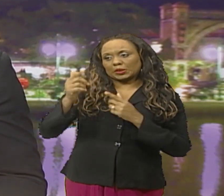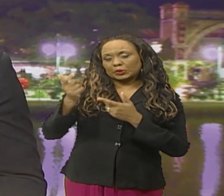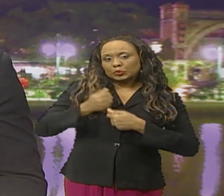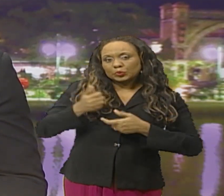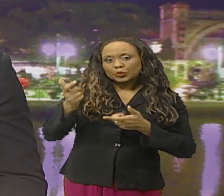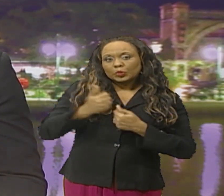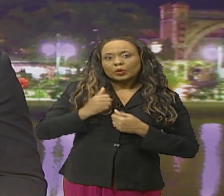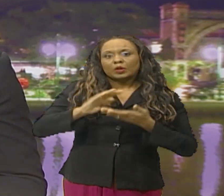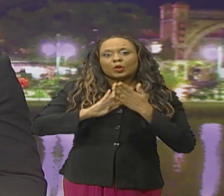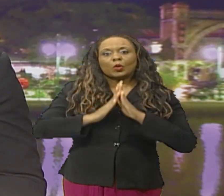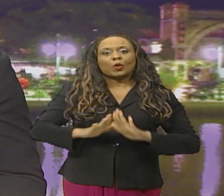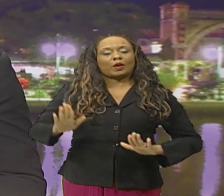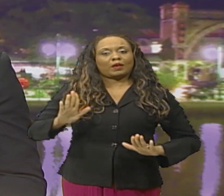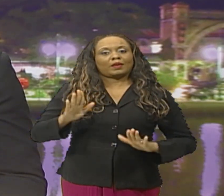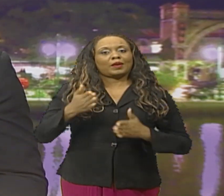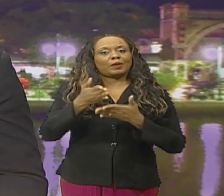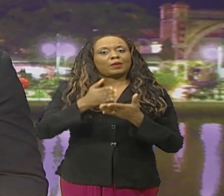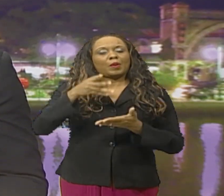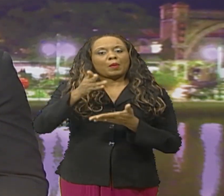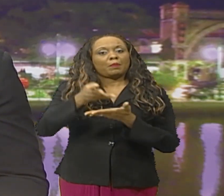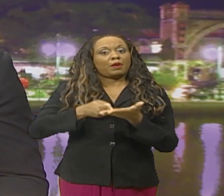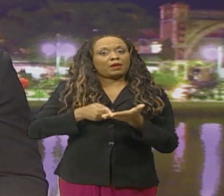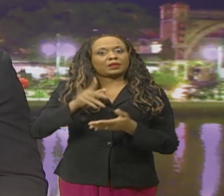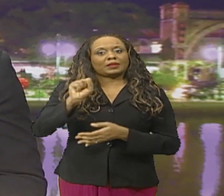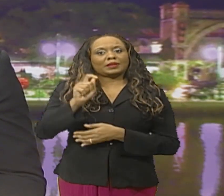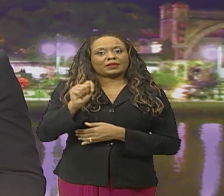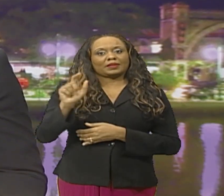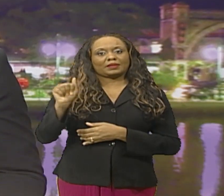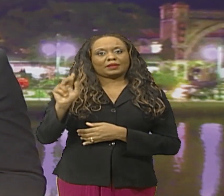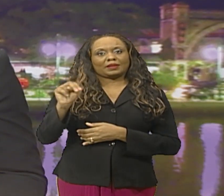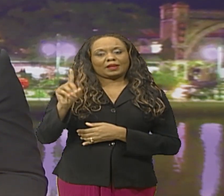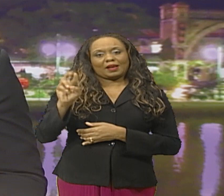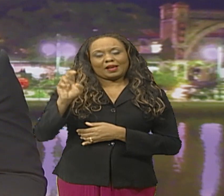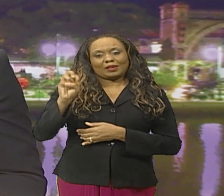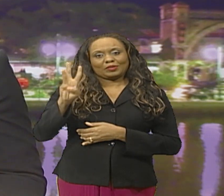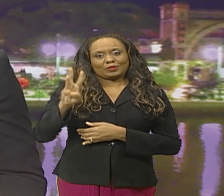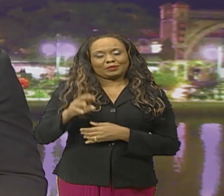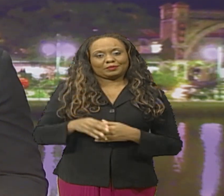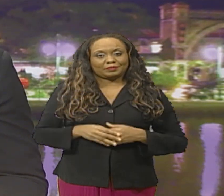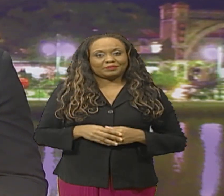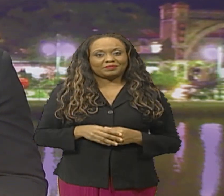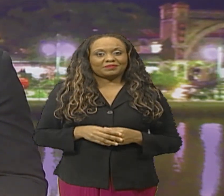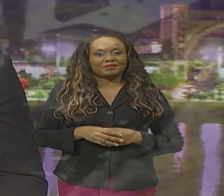daily to the quiet parish of St. Andrew. Sharika Griffith has that story.